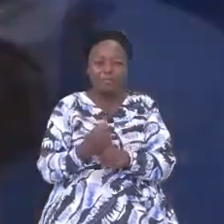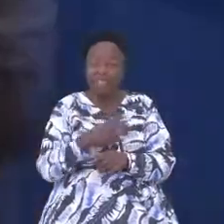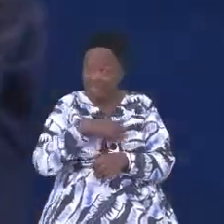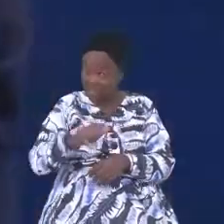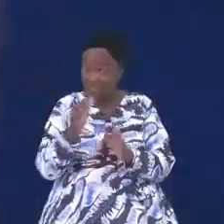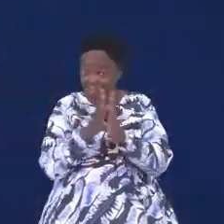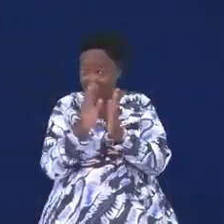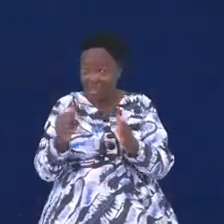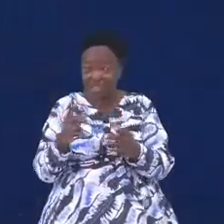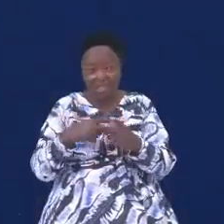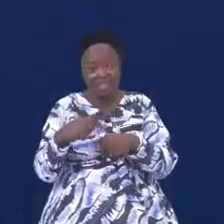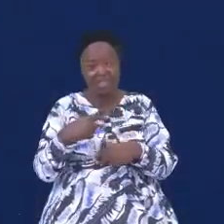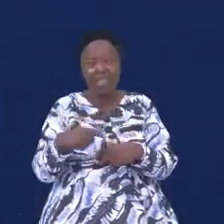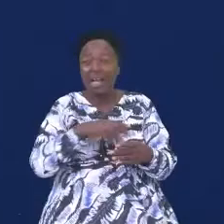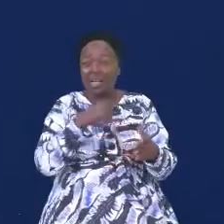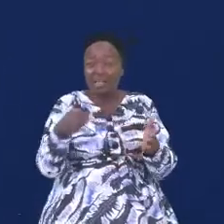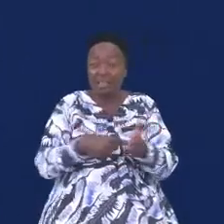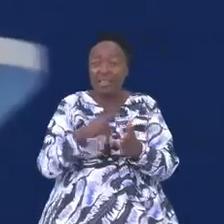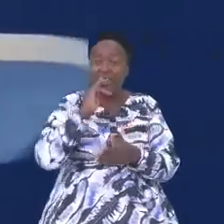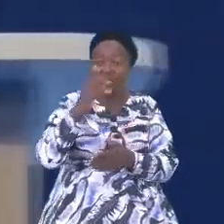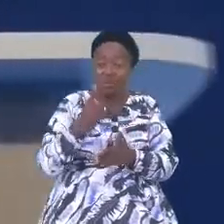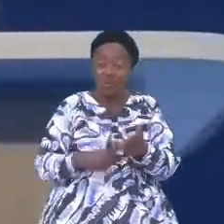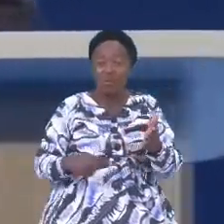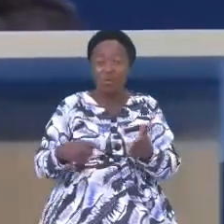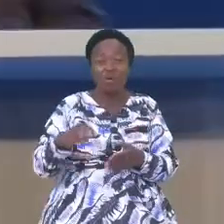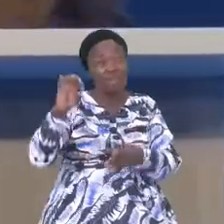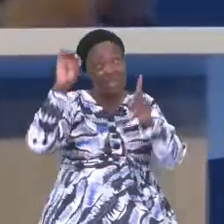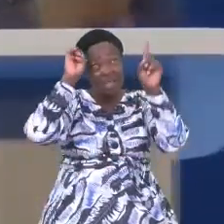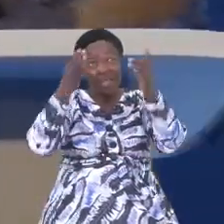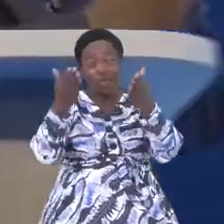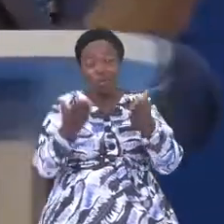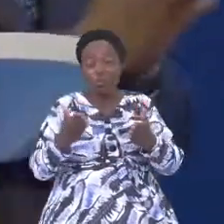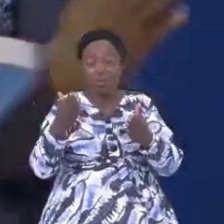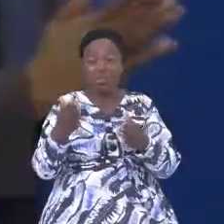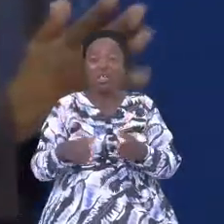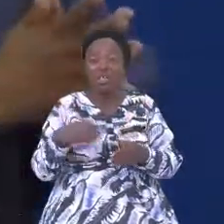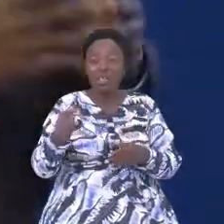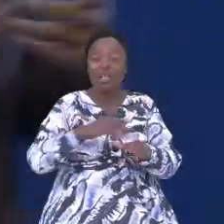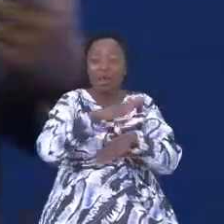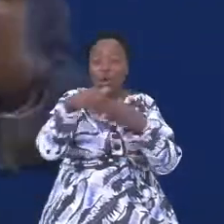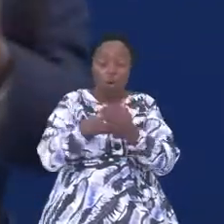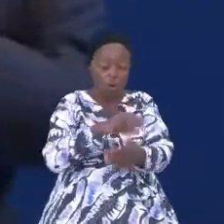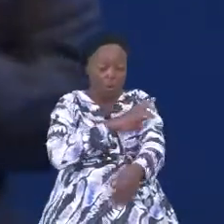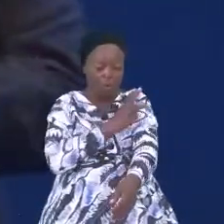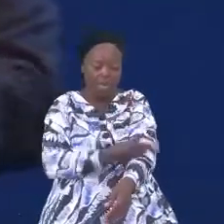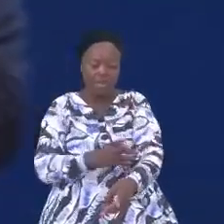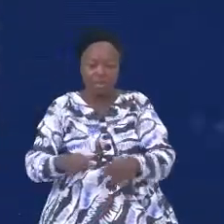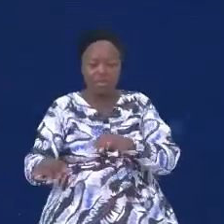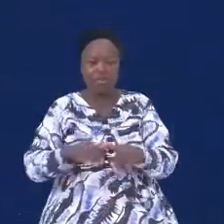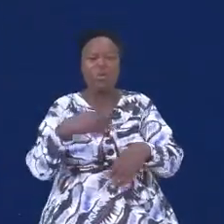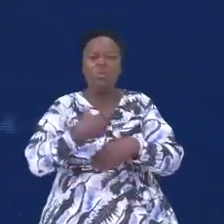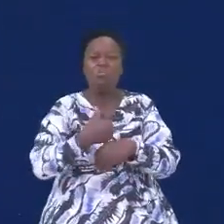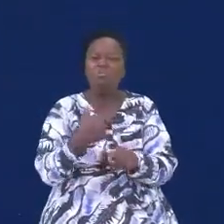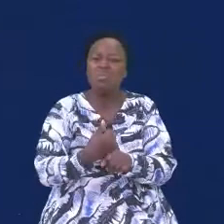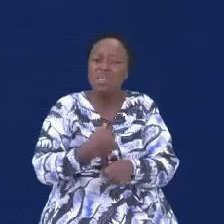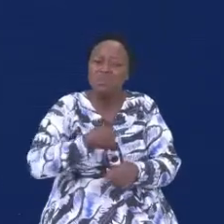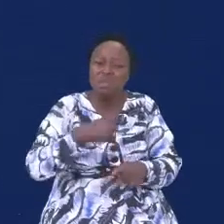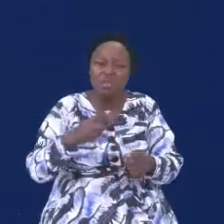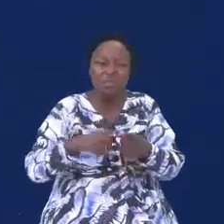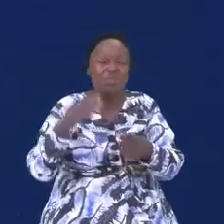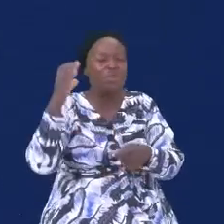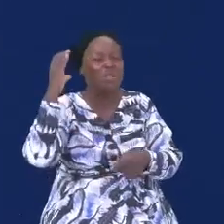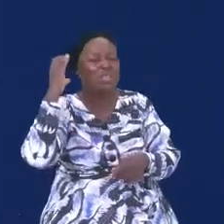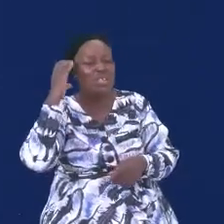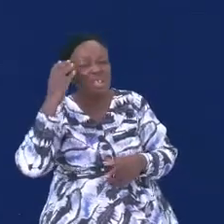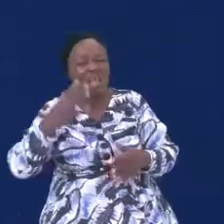praying. And this is what he wanted the Almighty to do. Make me to hear joy